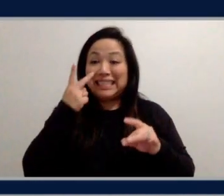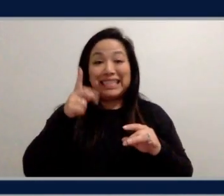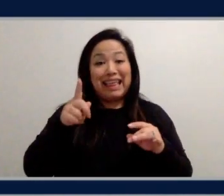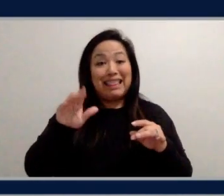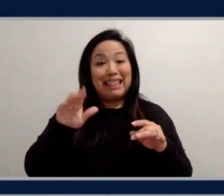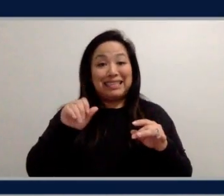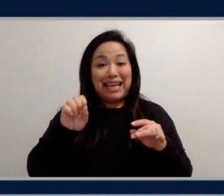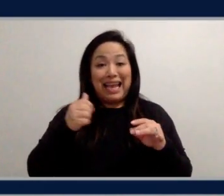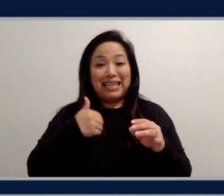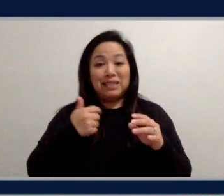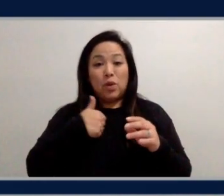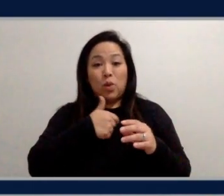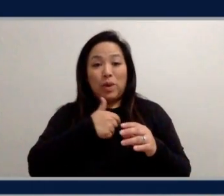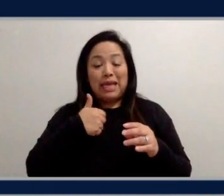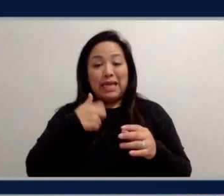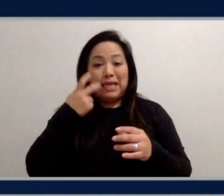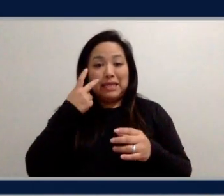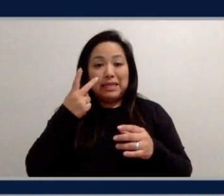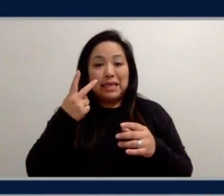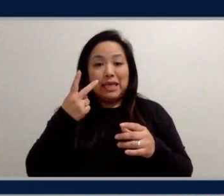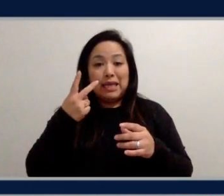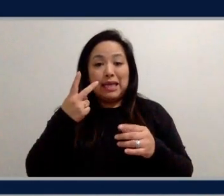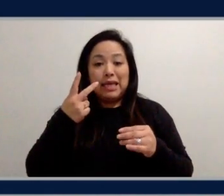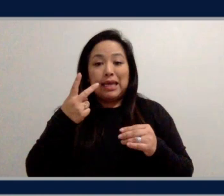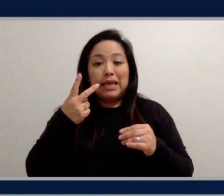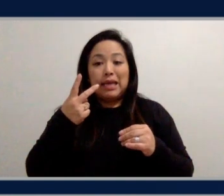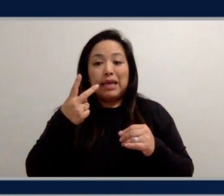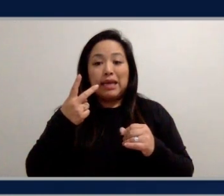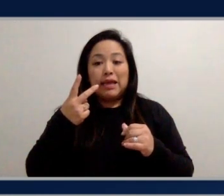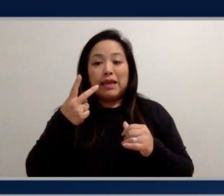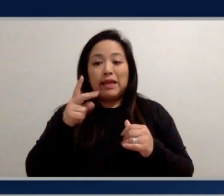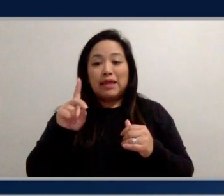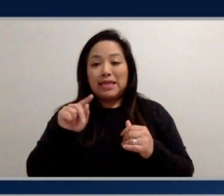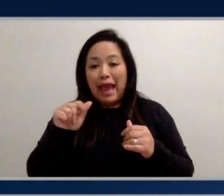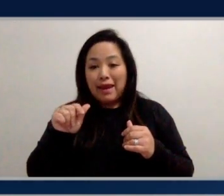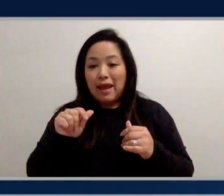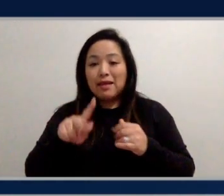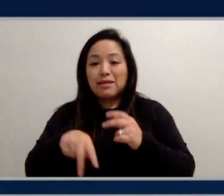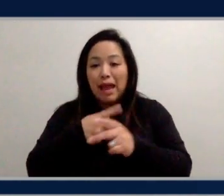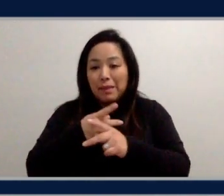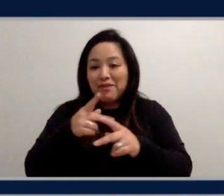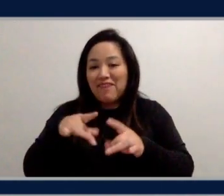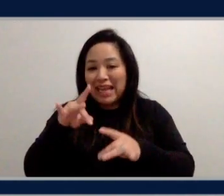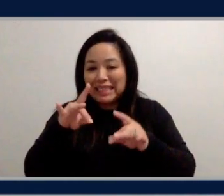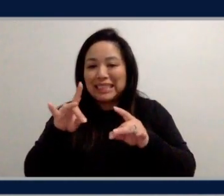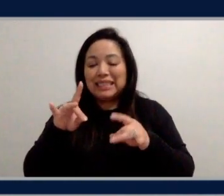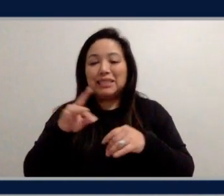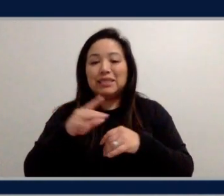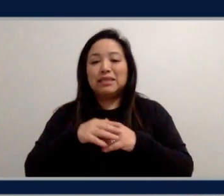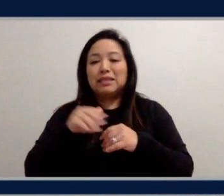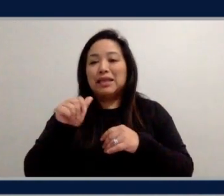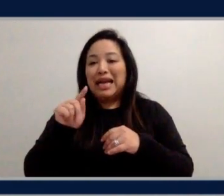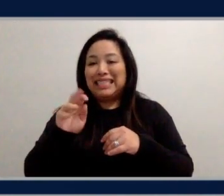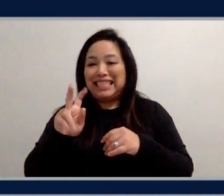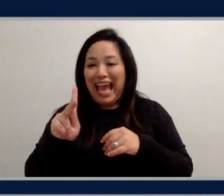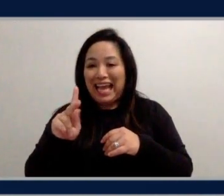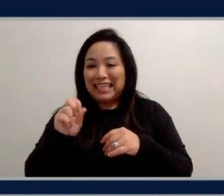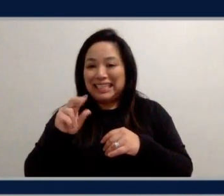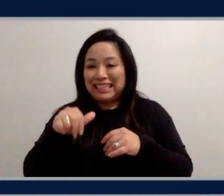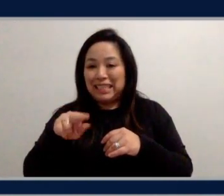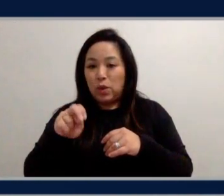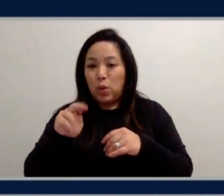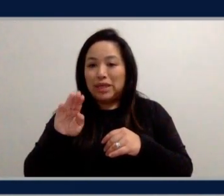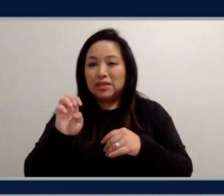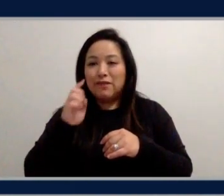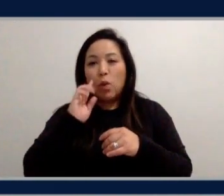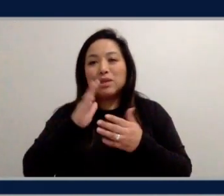a compromised data type of finding. It's an attack sequence. One new thing that some of the people at home may